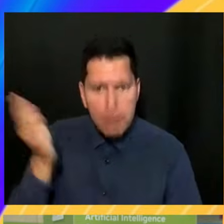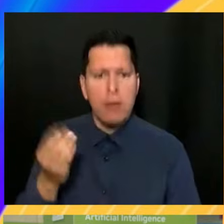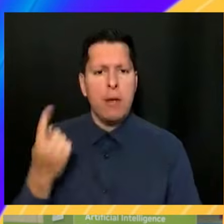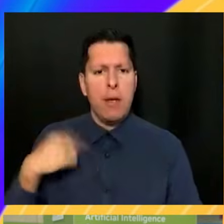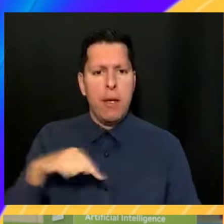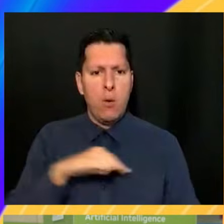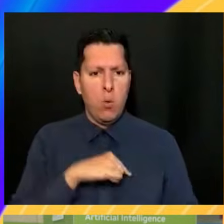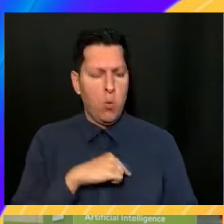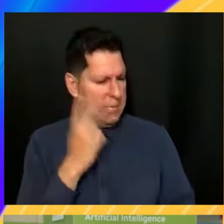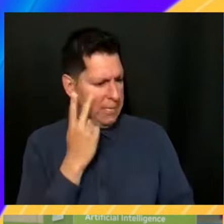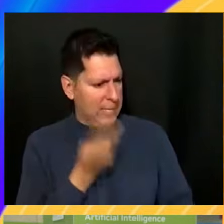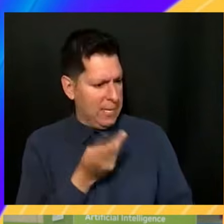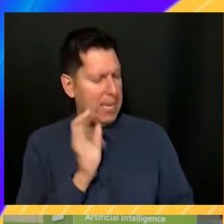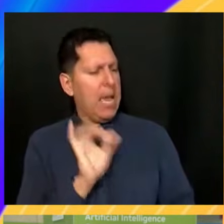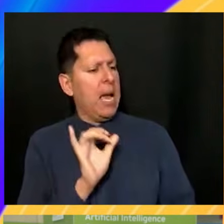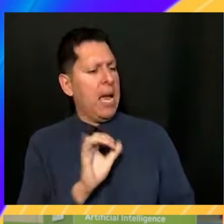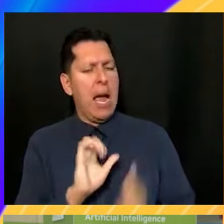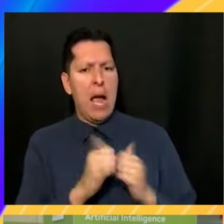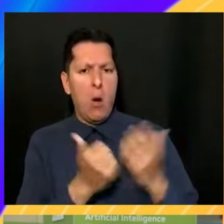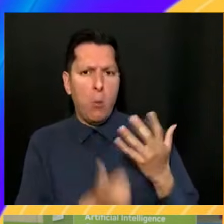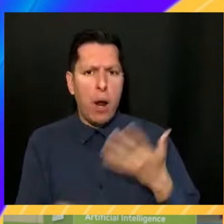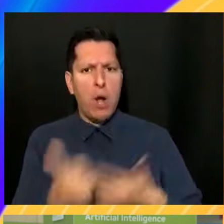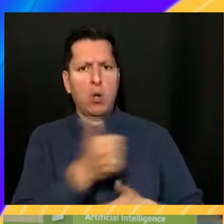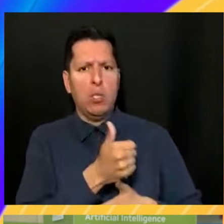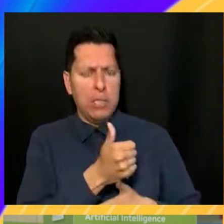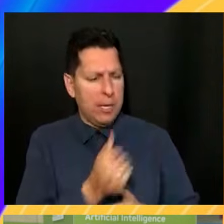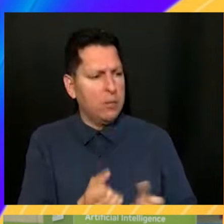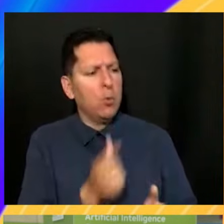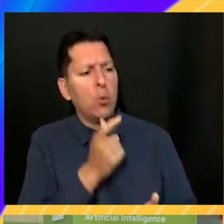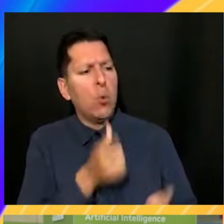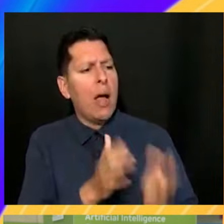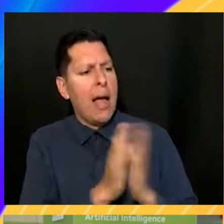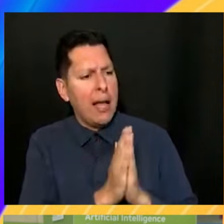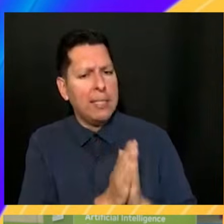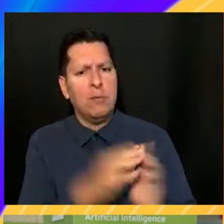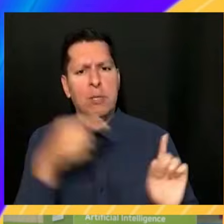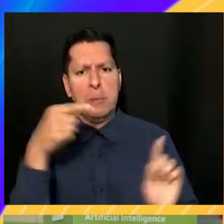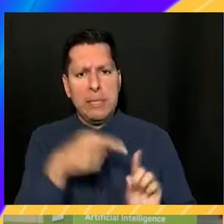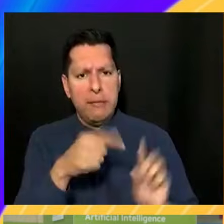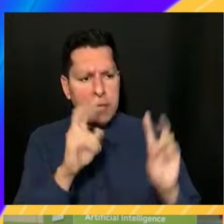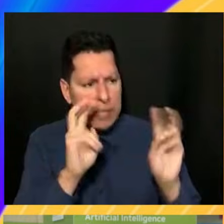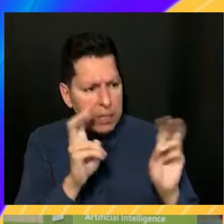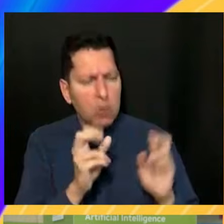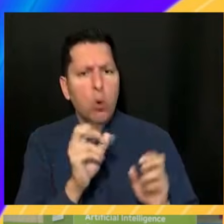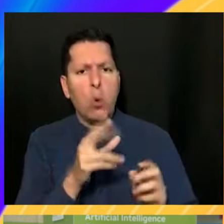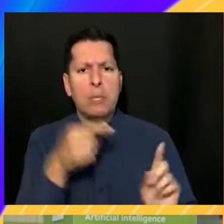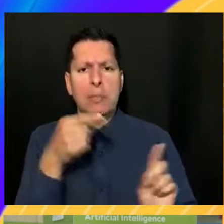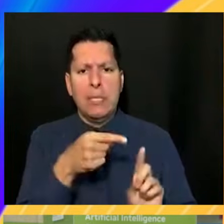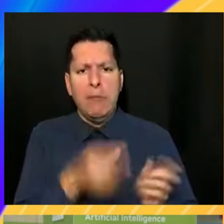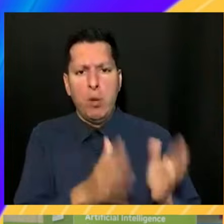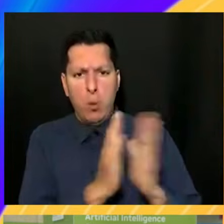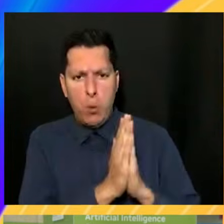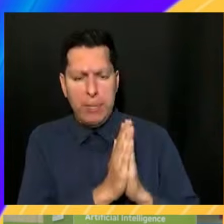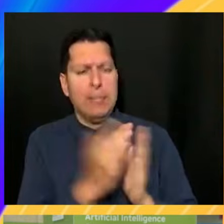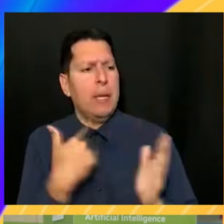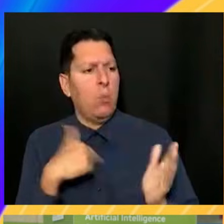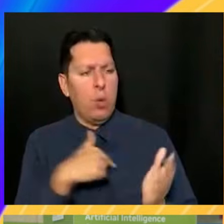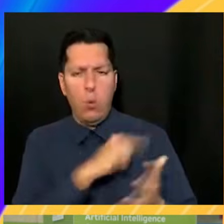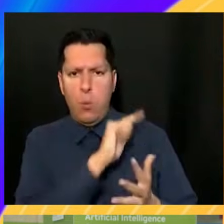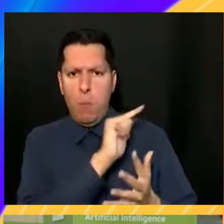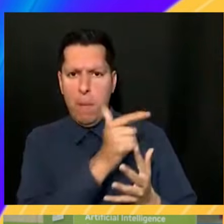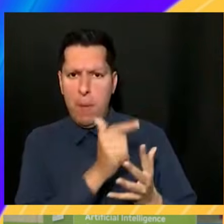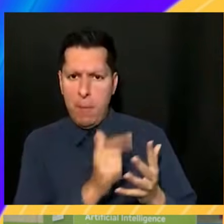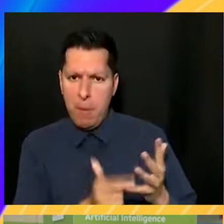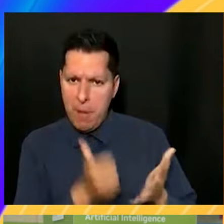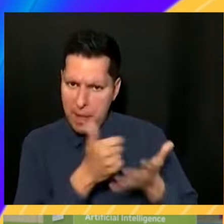based on how many people ask for a given issue or a given feature. Fantastic. Cool. Yeah.